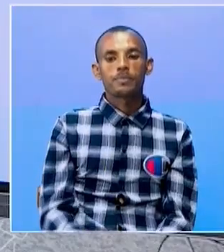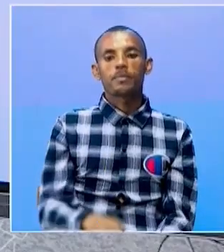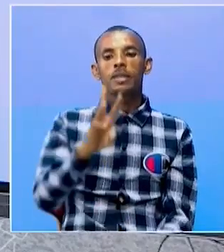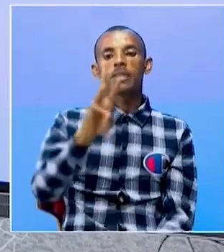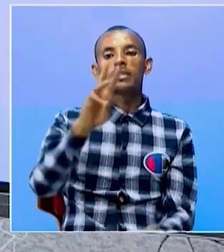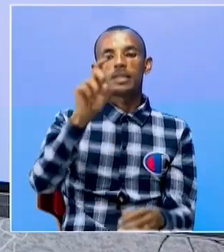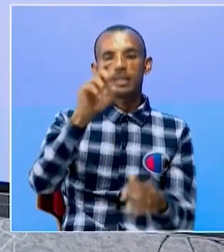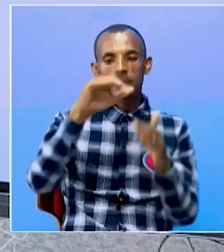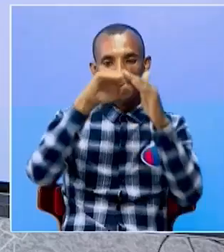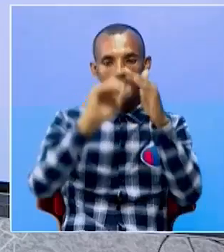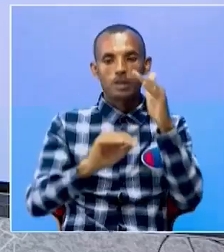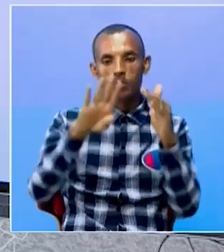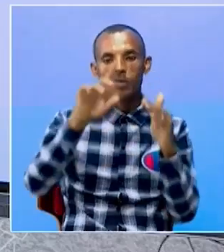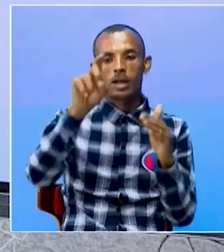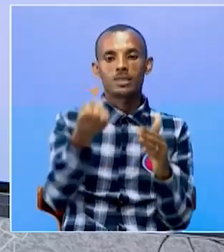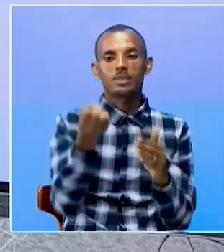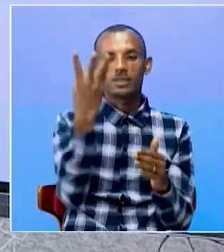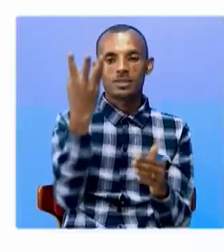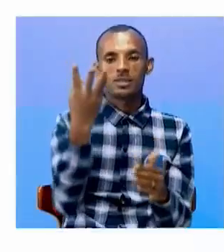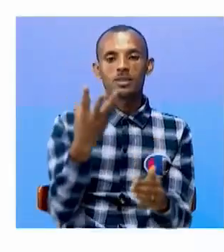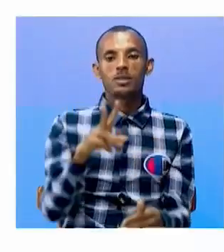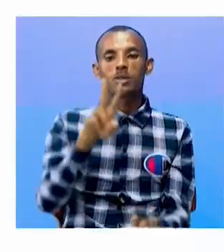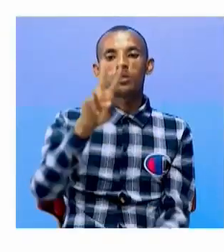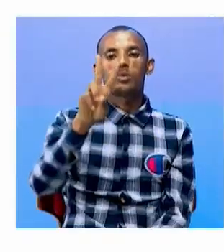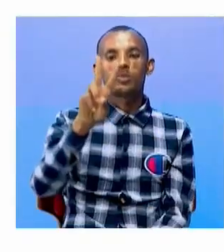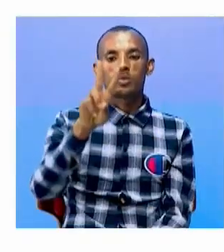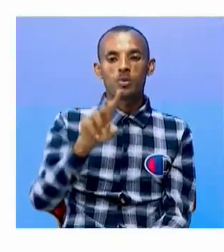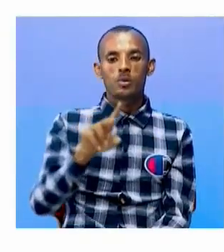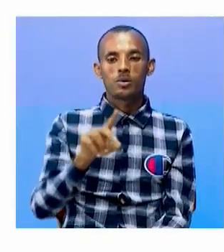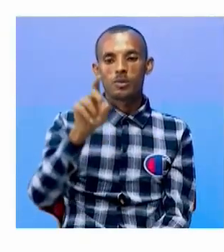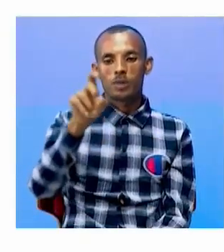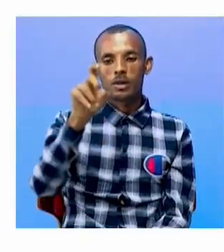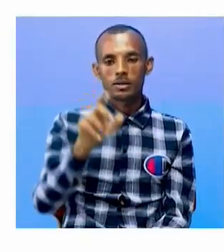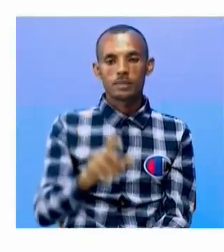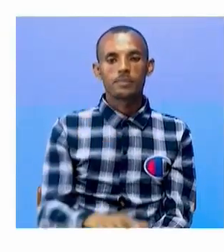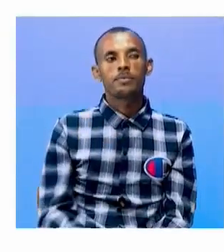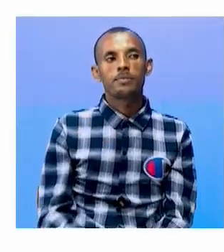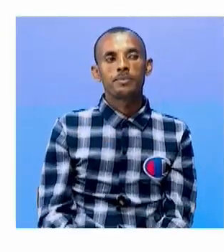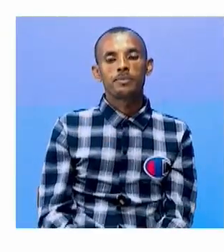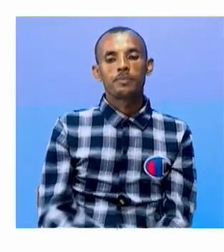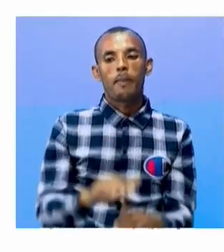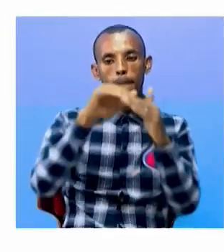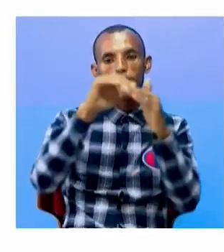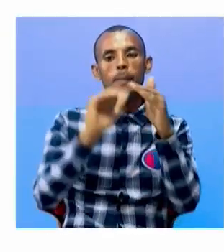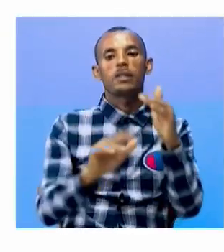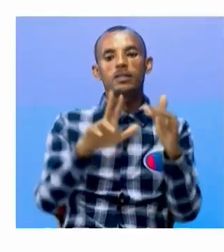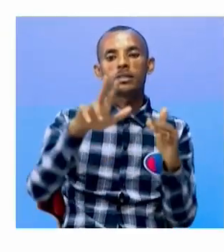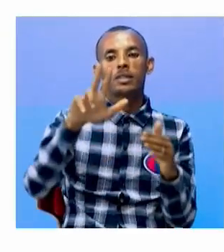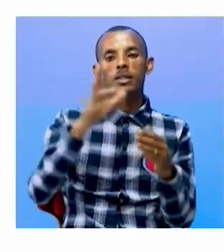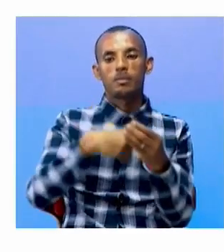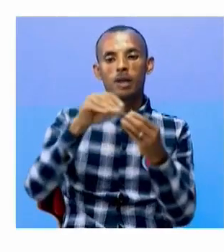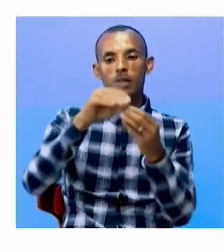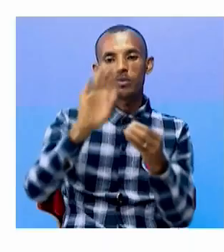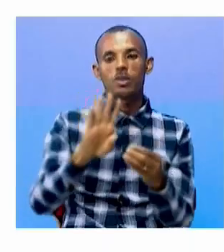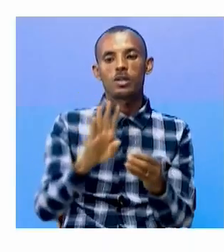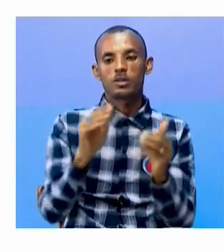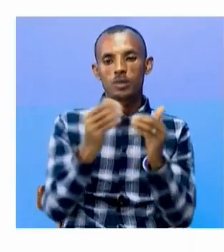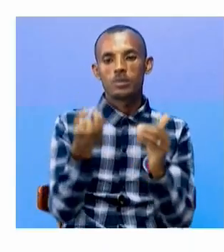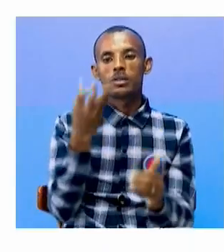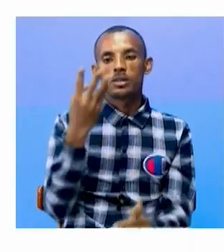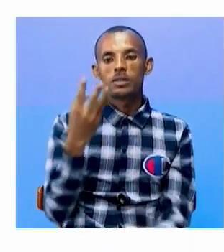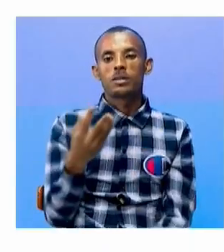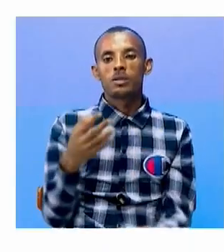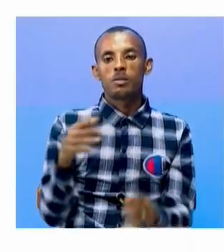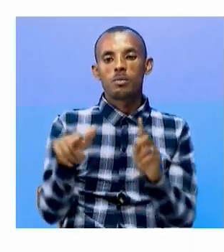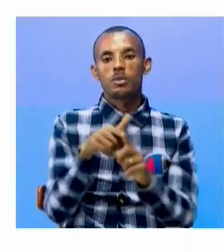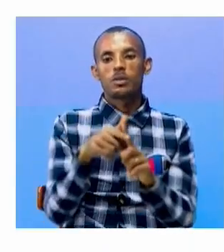6x minus 4x is how much? Good. It is positive 2x. Minus 3 plus 4, it is